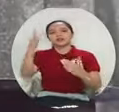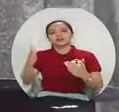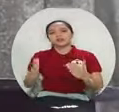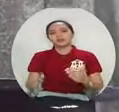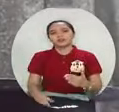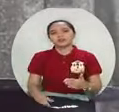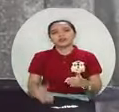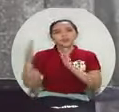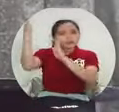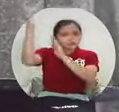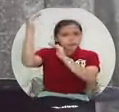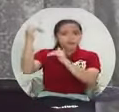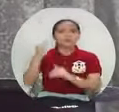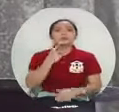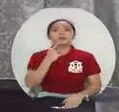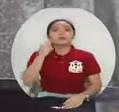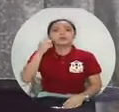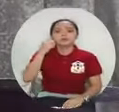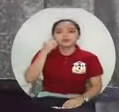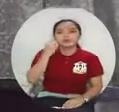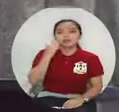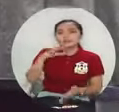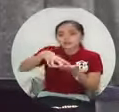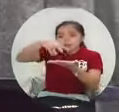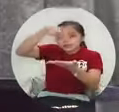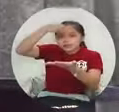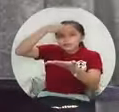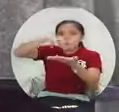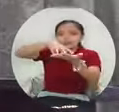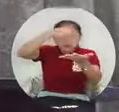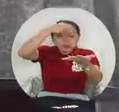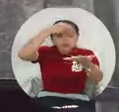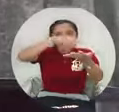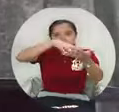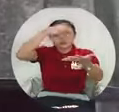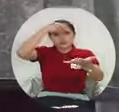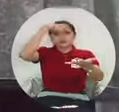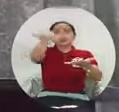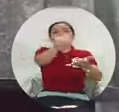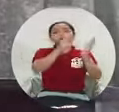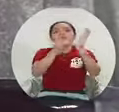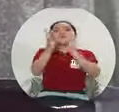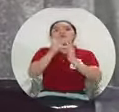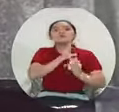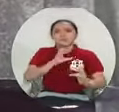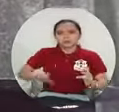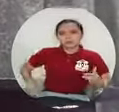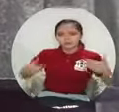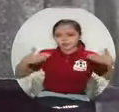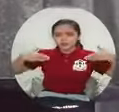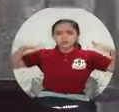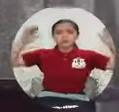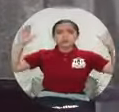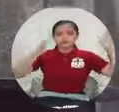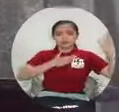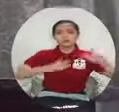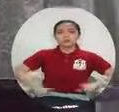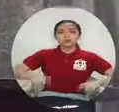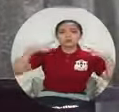that we can learn from somebody's commitment. Jesus Christ was committed. His heart and his eyes